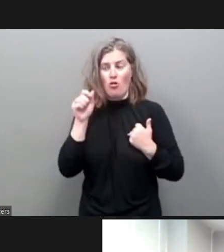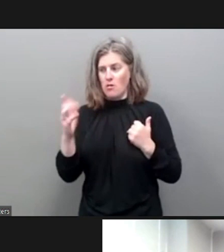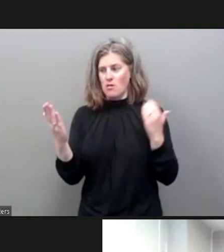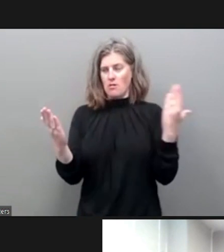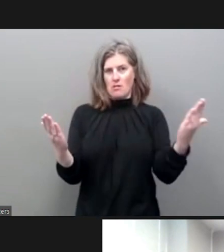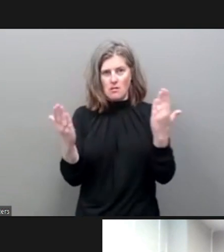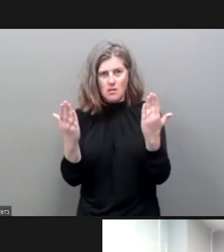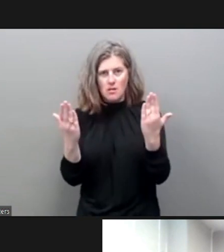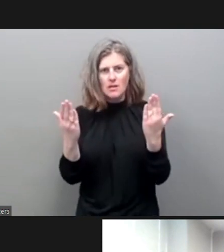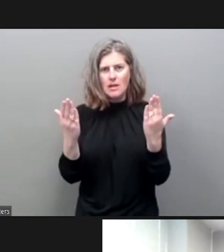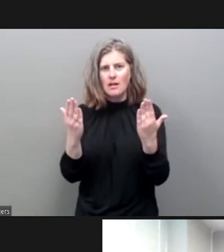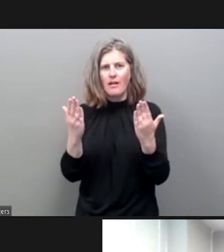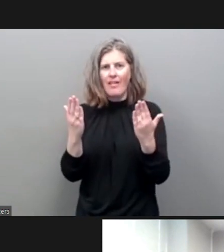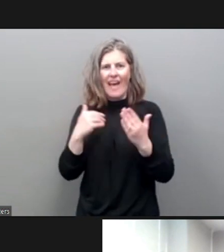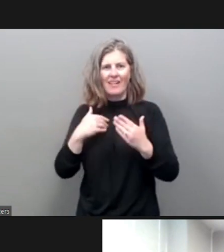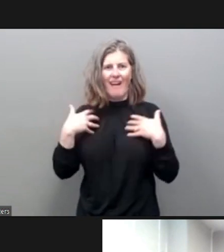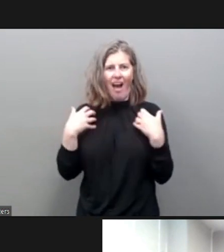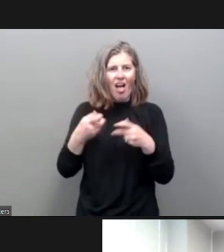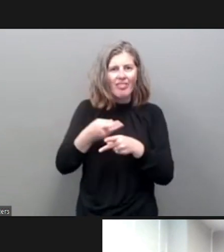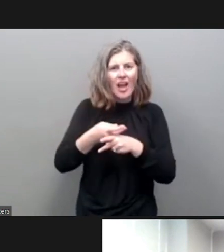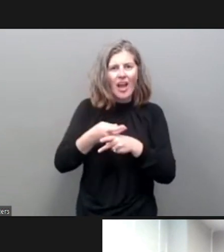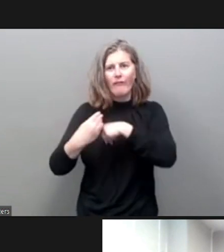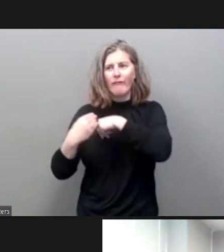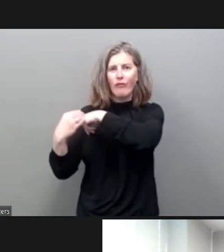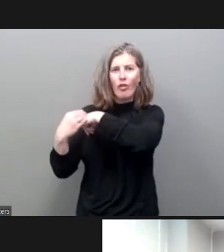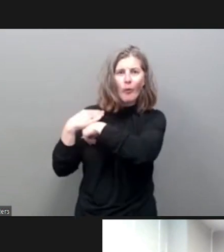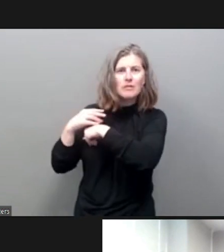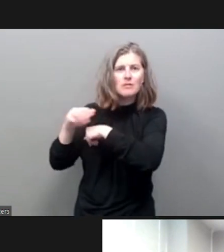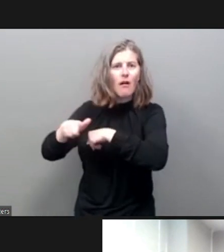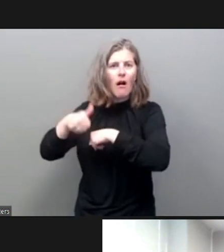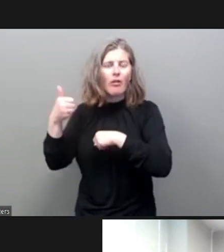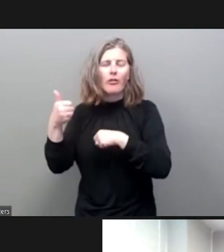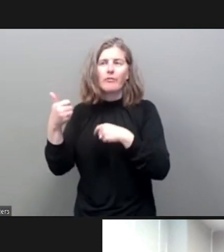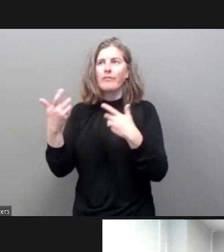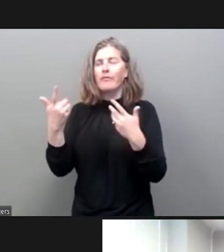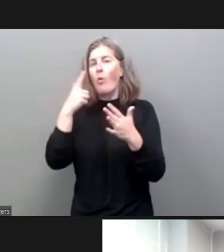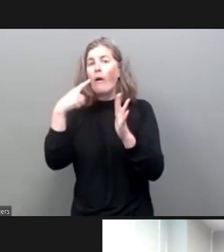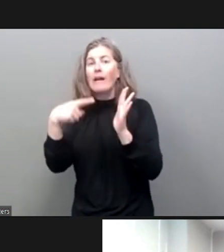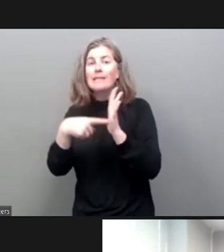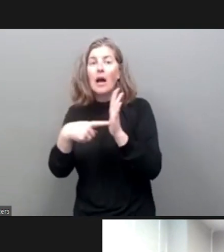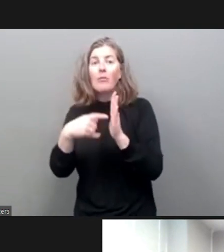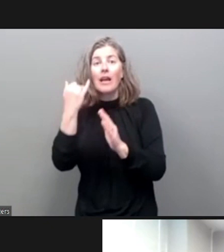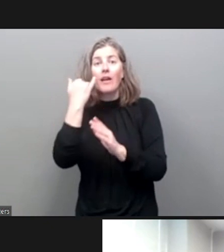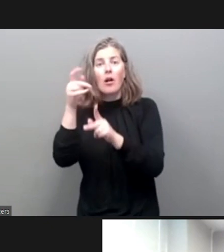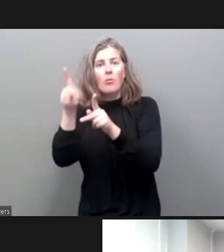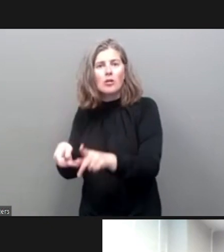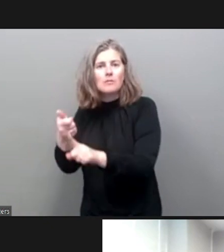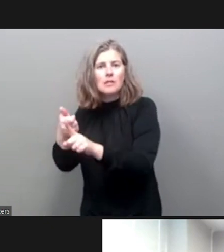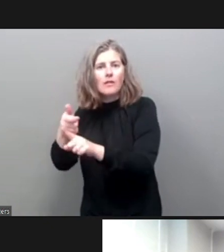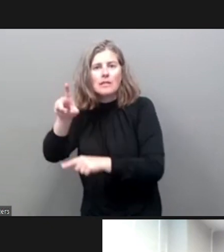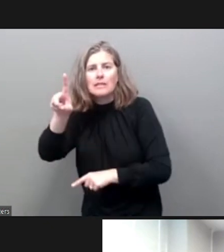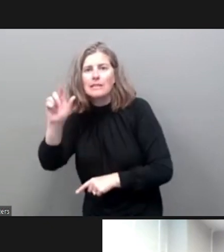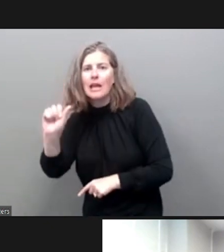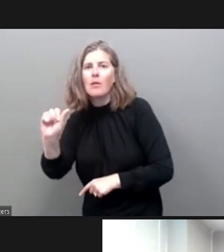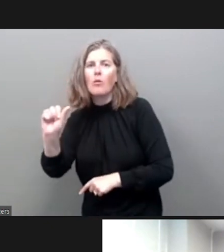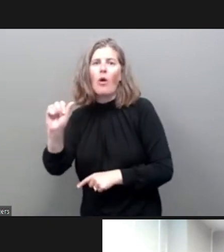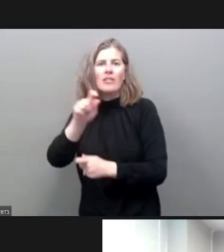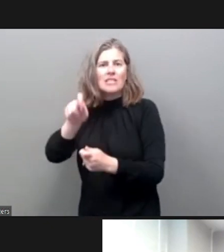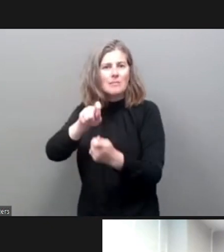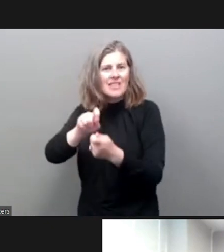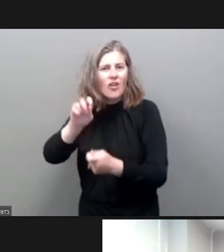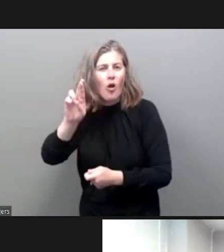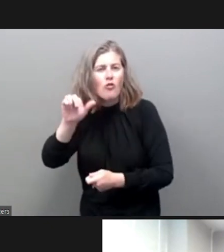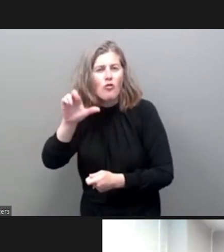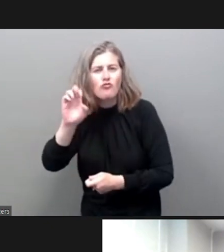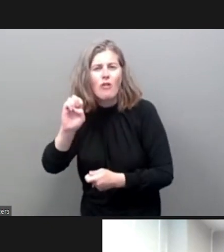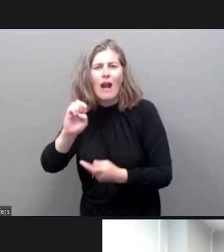of decisions in healthcare that would be influenced by whether, for example, someone was disabled or of a particular race or ethnicity